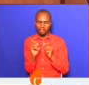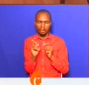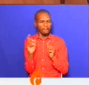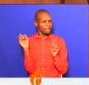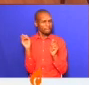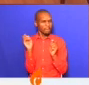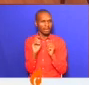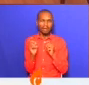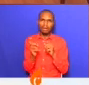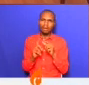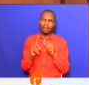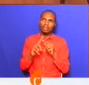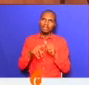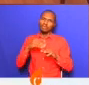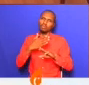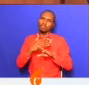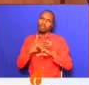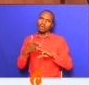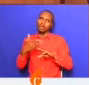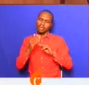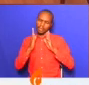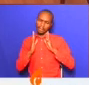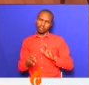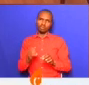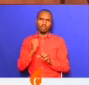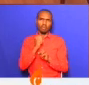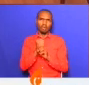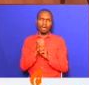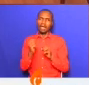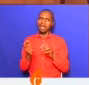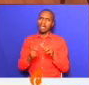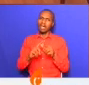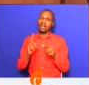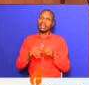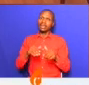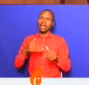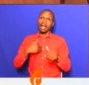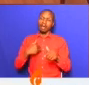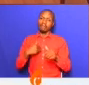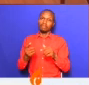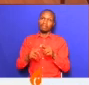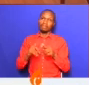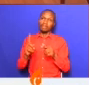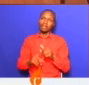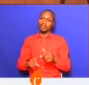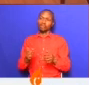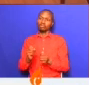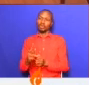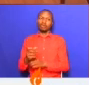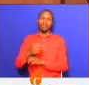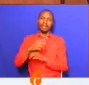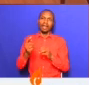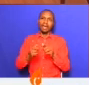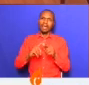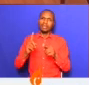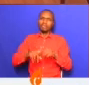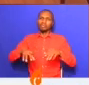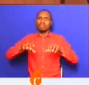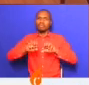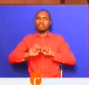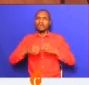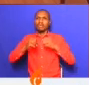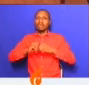to give somebody a job. And hardly within 12 months, you want to destroy the